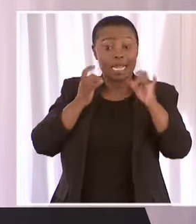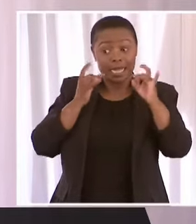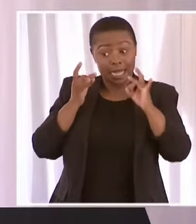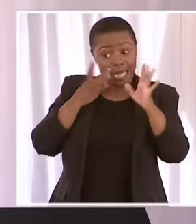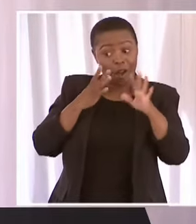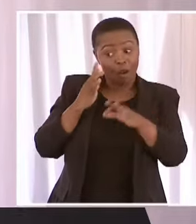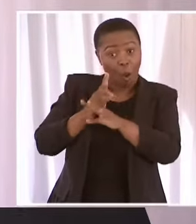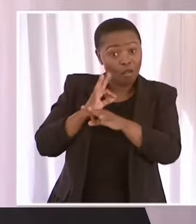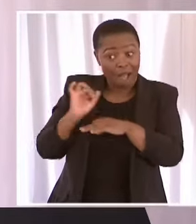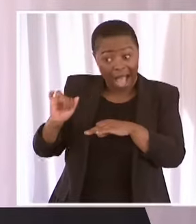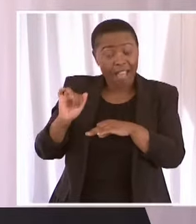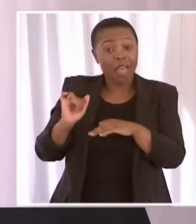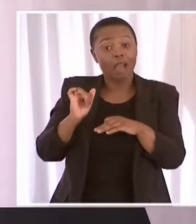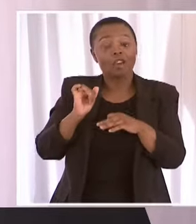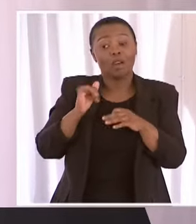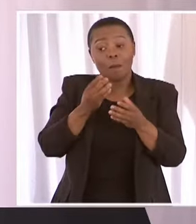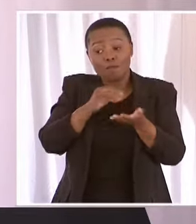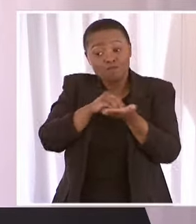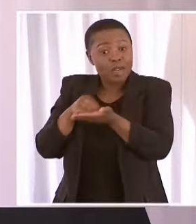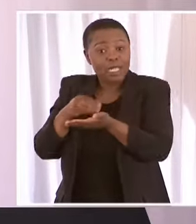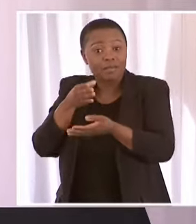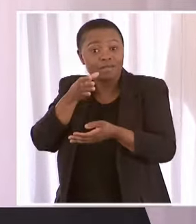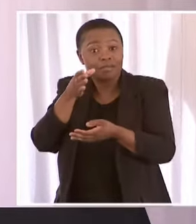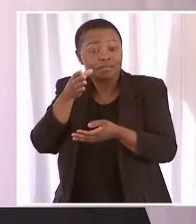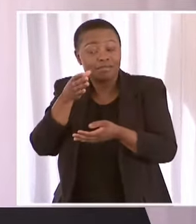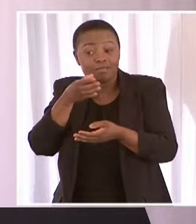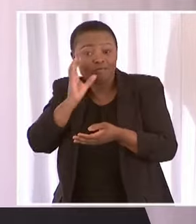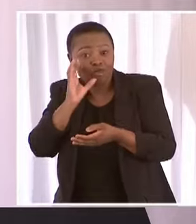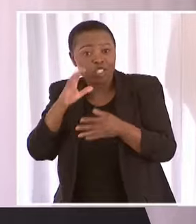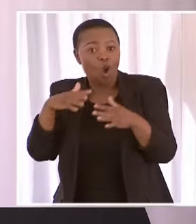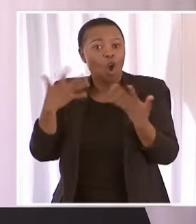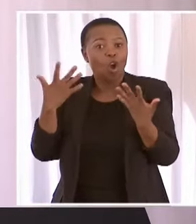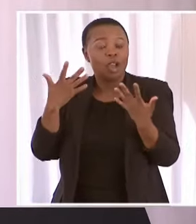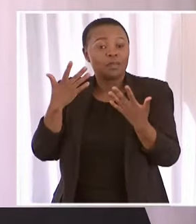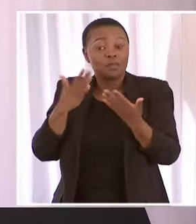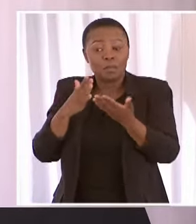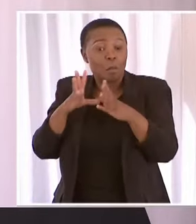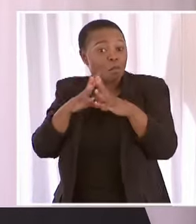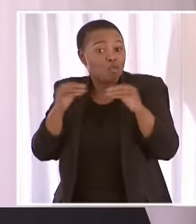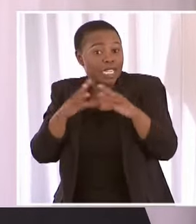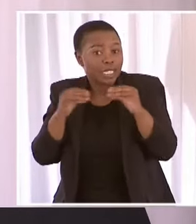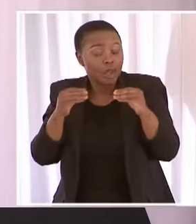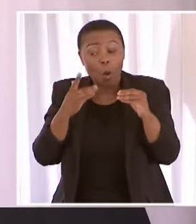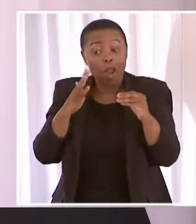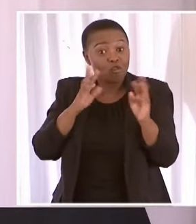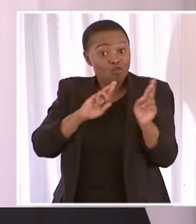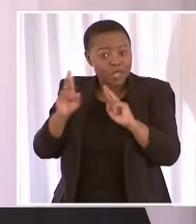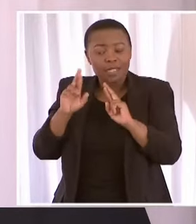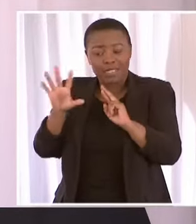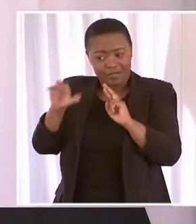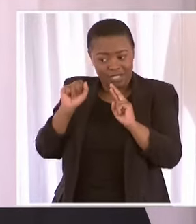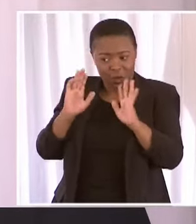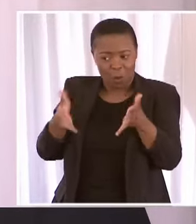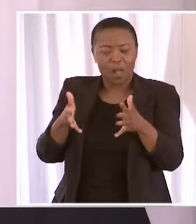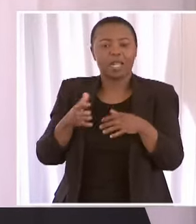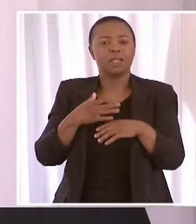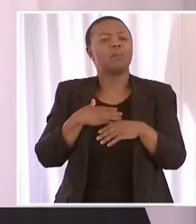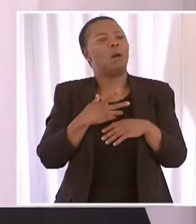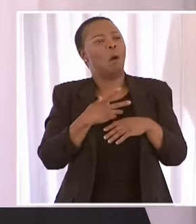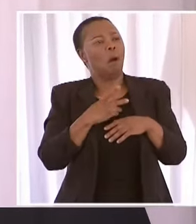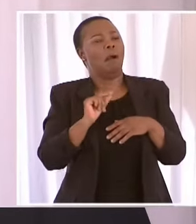you've arrived. We'll bring you a drink and a sandwich. And when he's ready, he'll come and get you. So I walk in and sit down and go, this is very, very